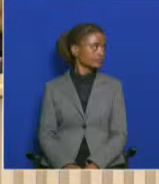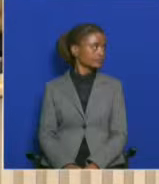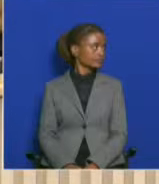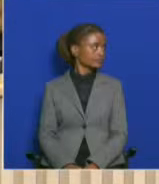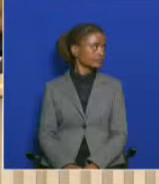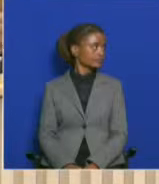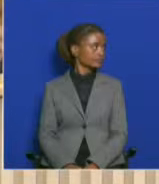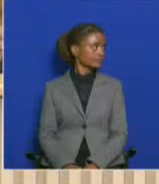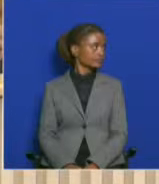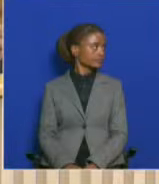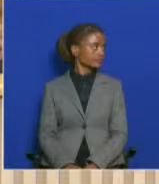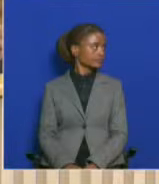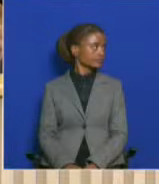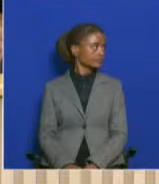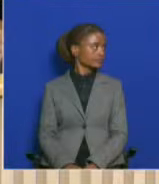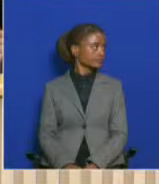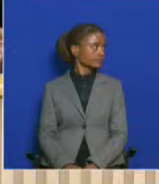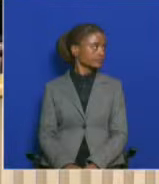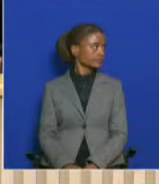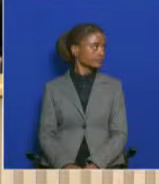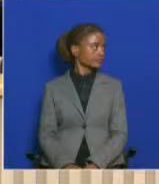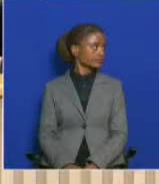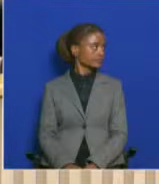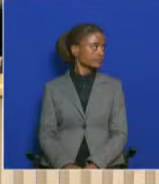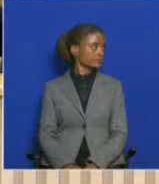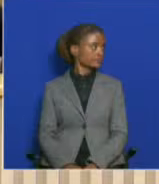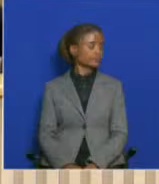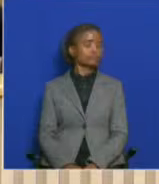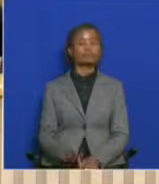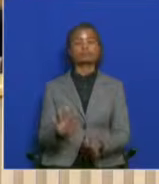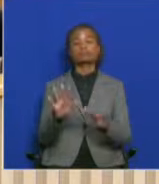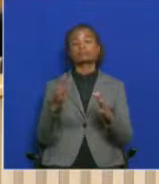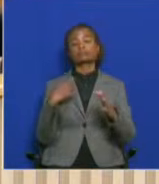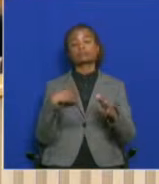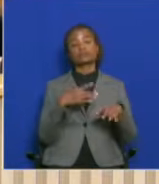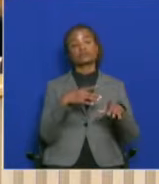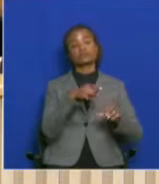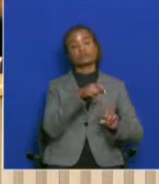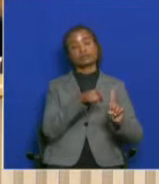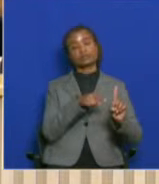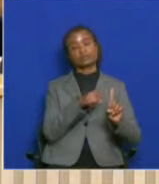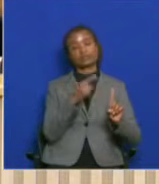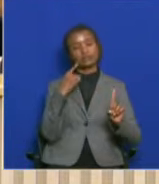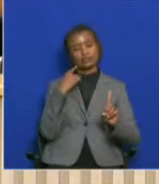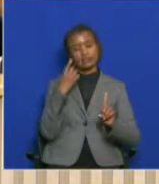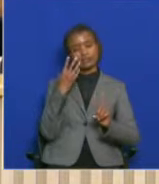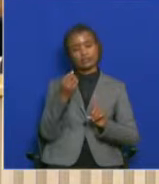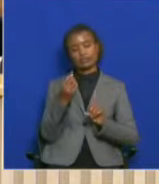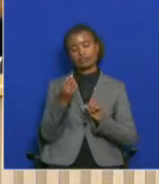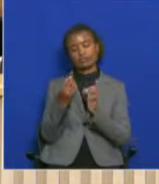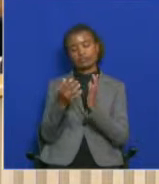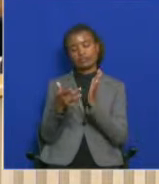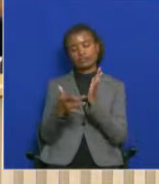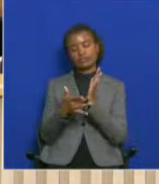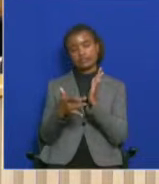Chair, I think we have a technological problem, but I also see that it's 7 minutes to 11.